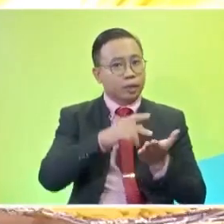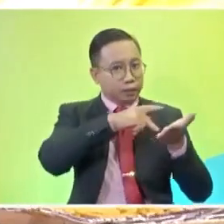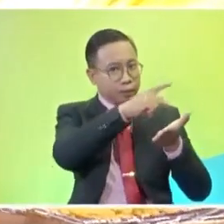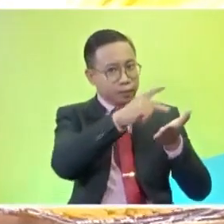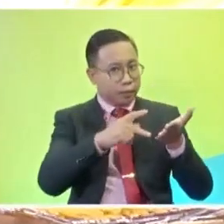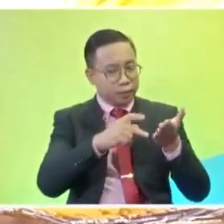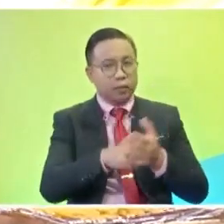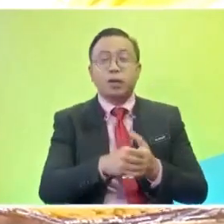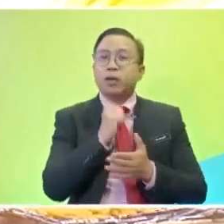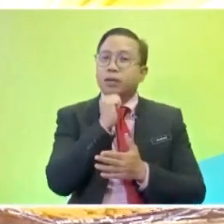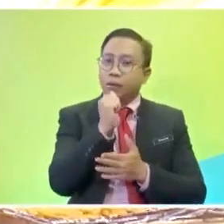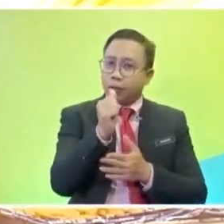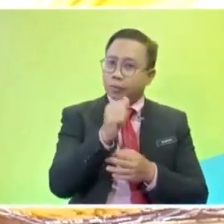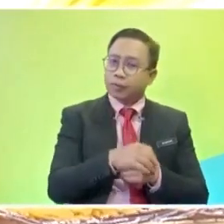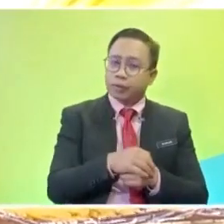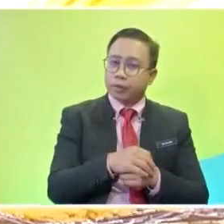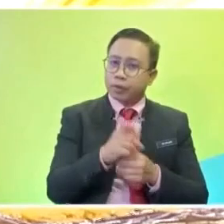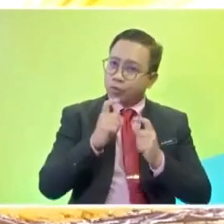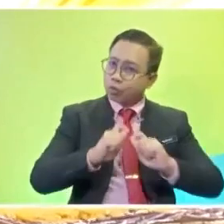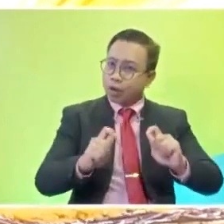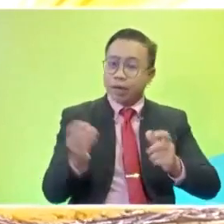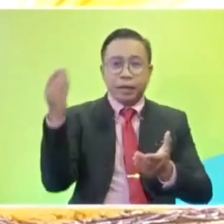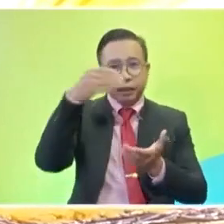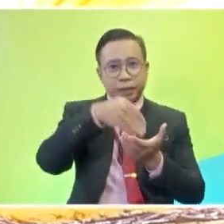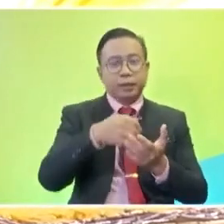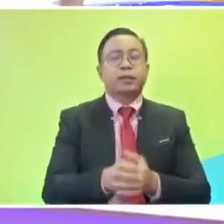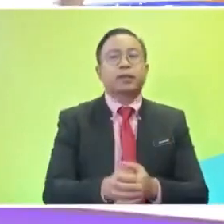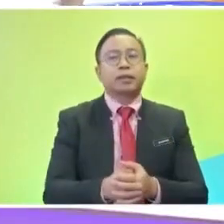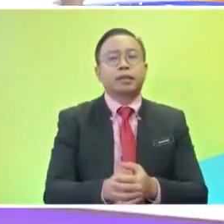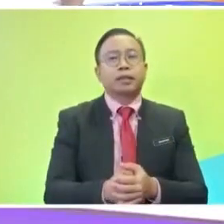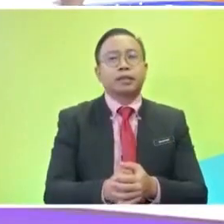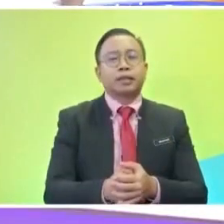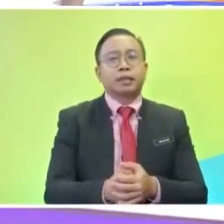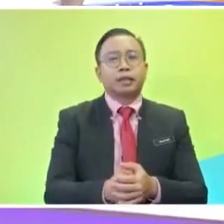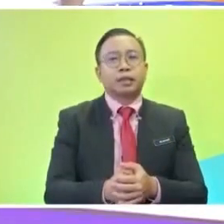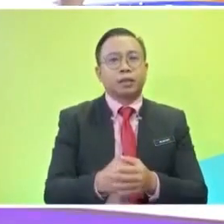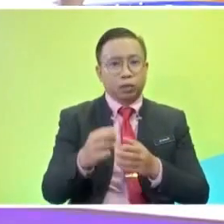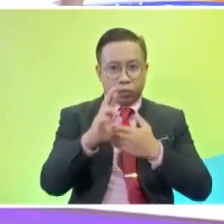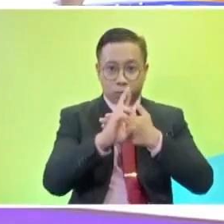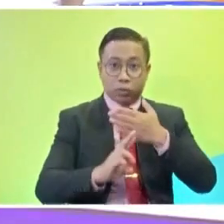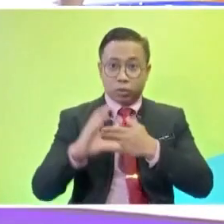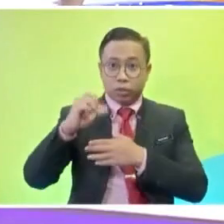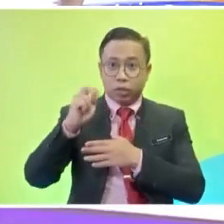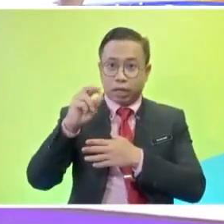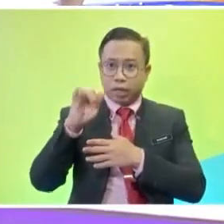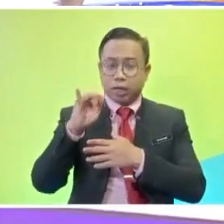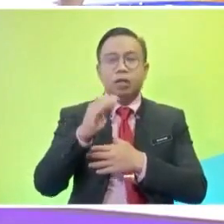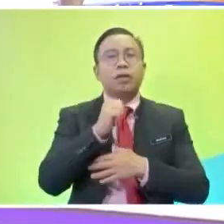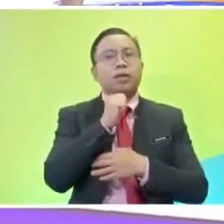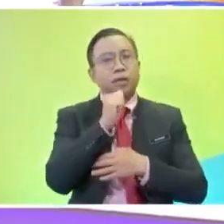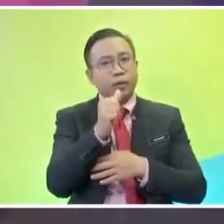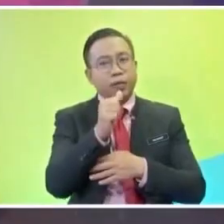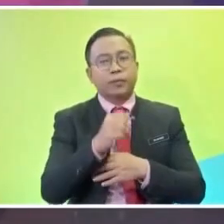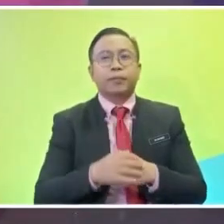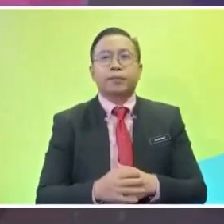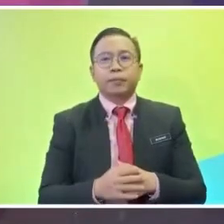No, not pizza. Try again. Is it roti canai? No, Chris, not